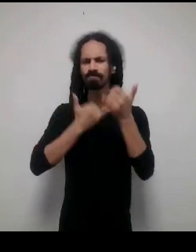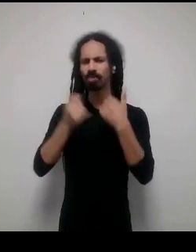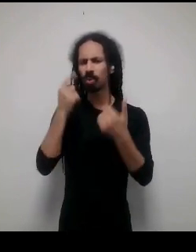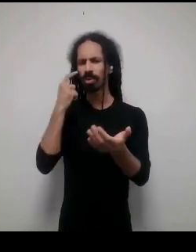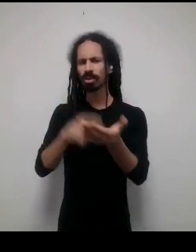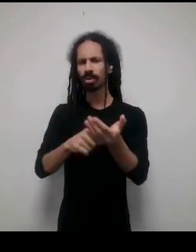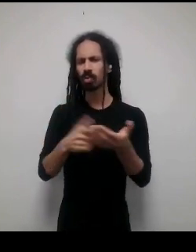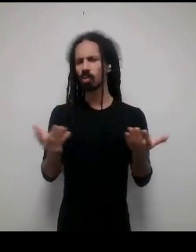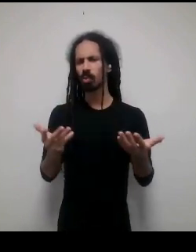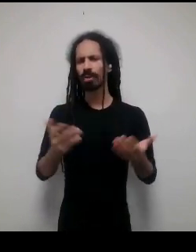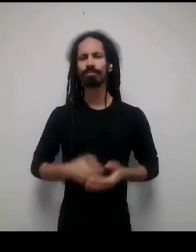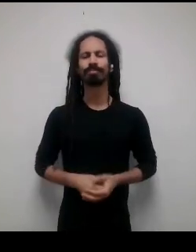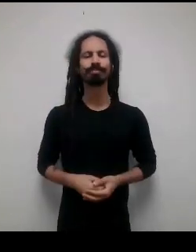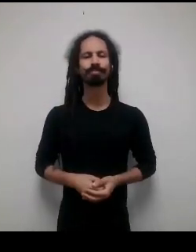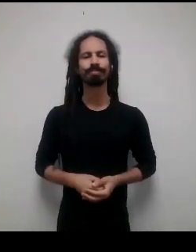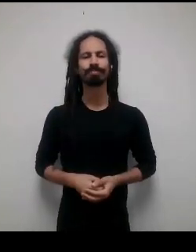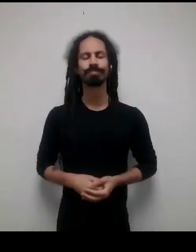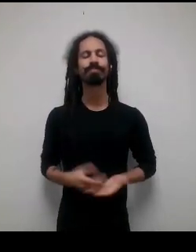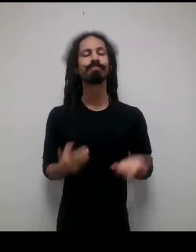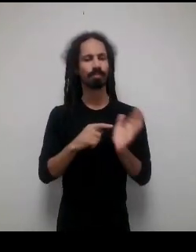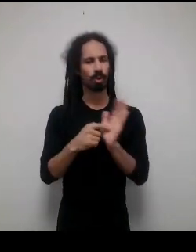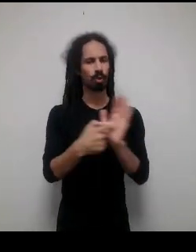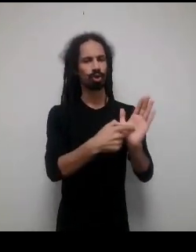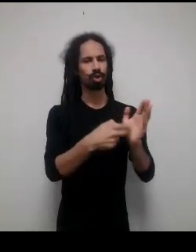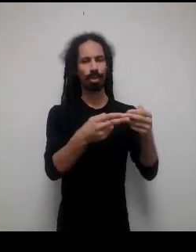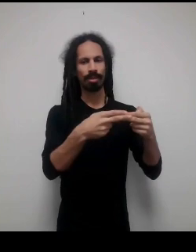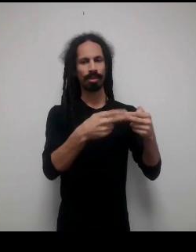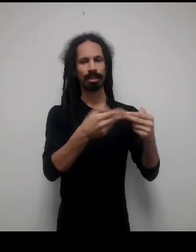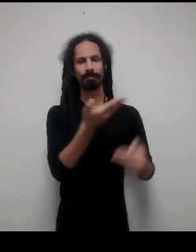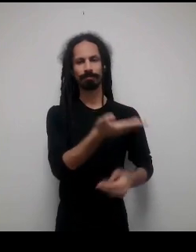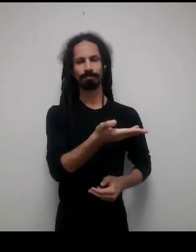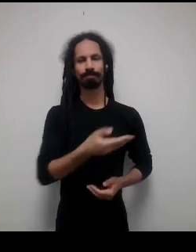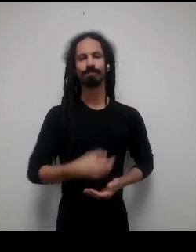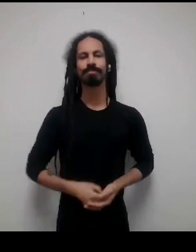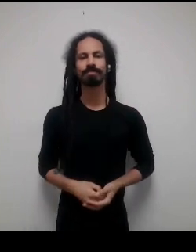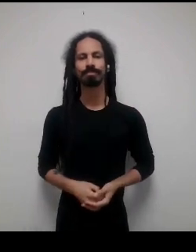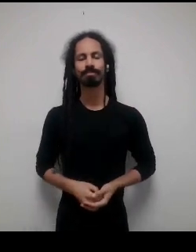this slide. So here's my PowerPoint slide. Just